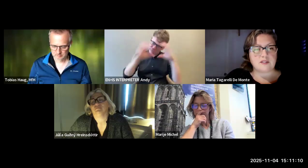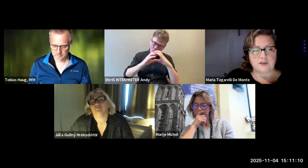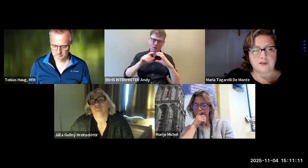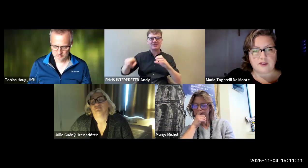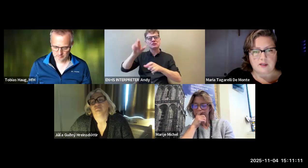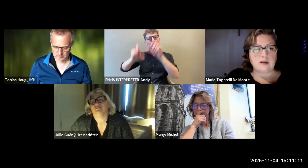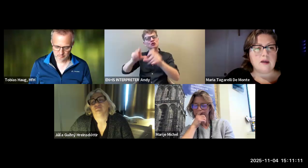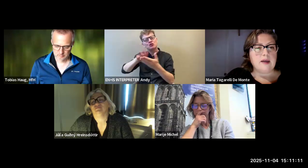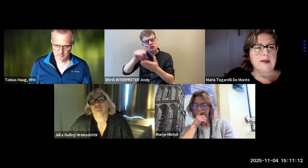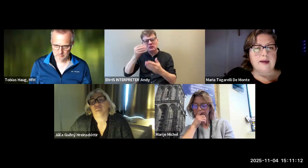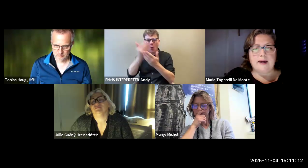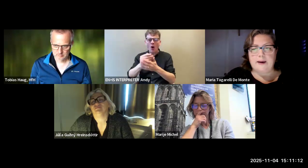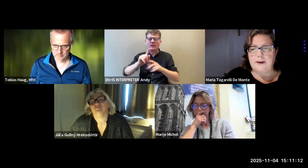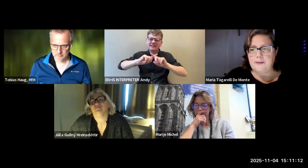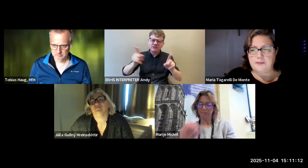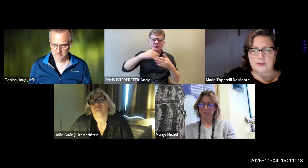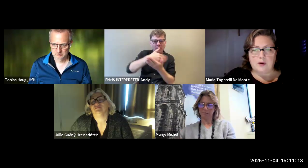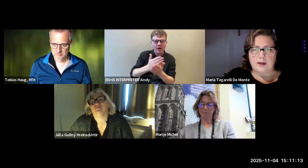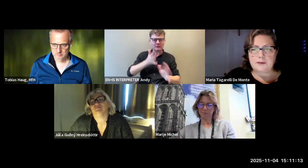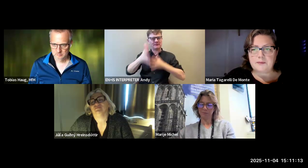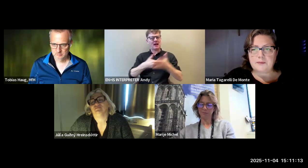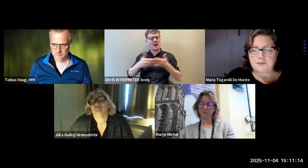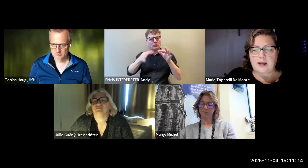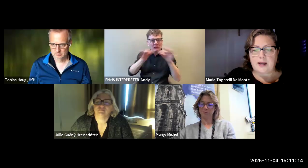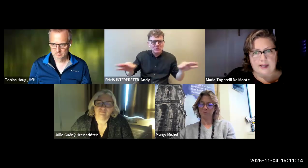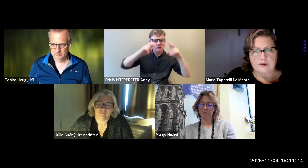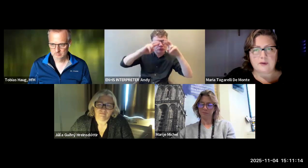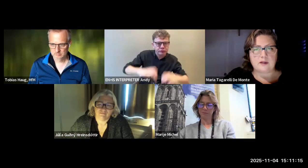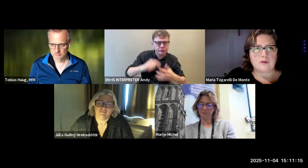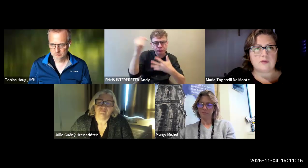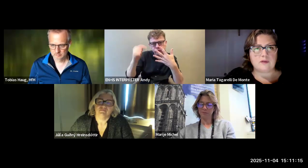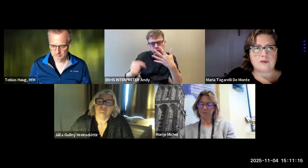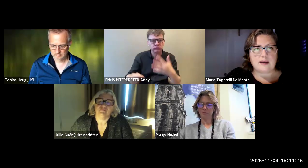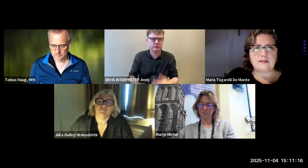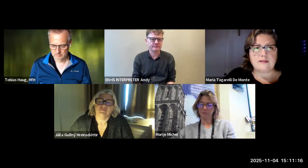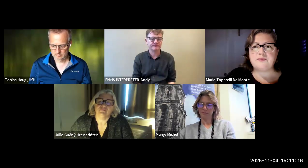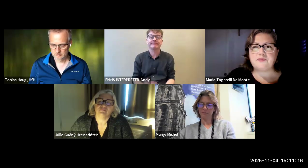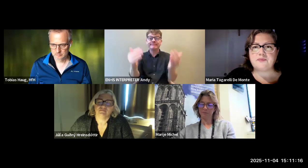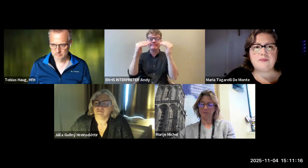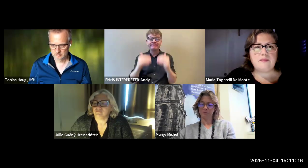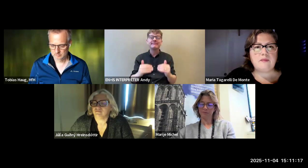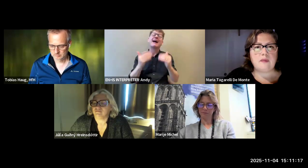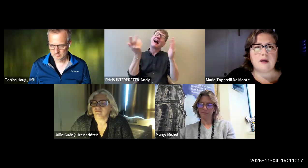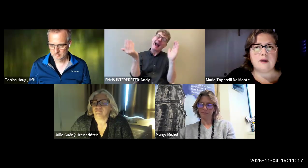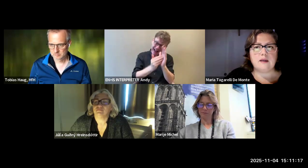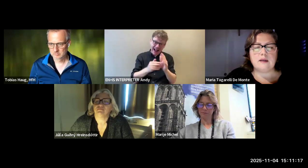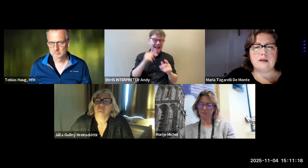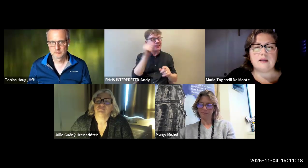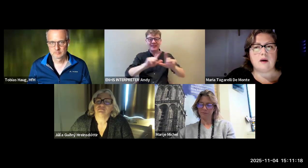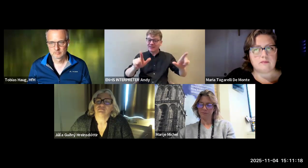student on specific things. All right, and again, we can use it to test.